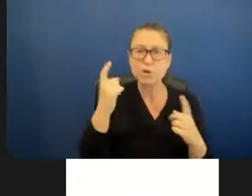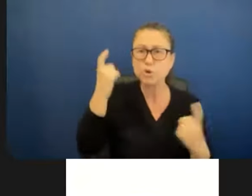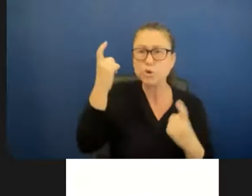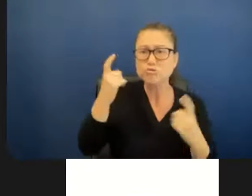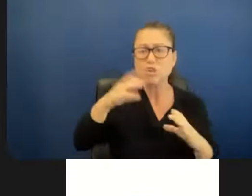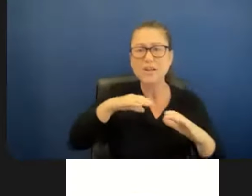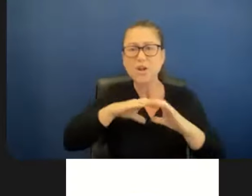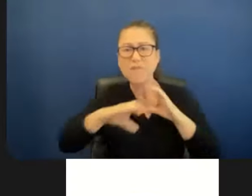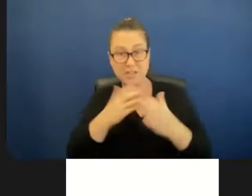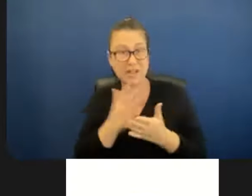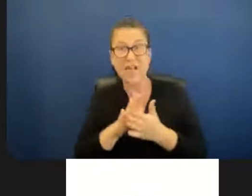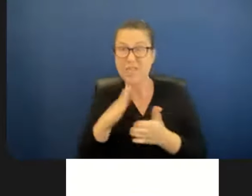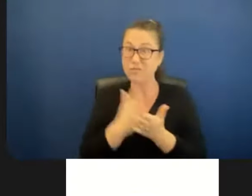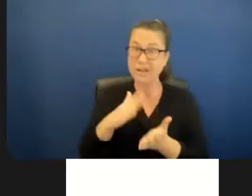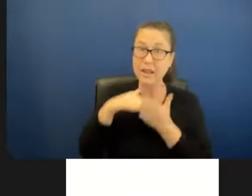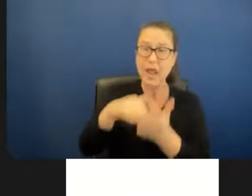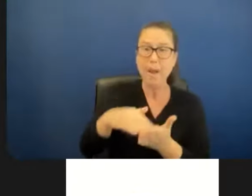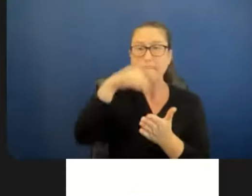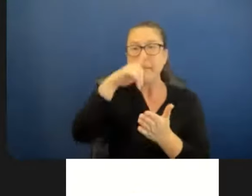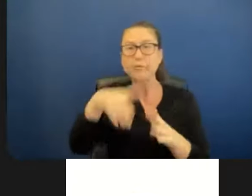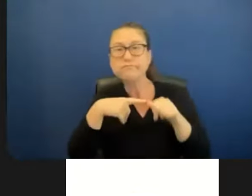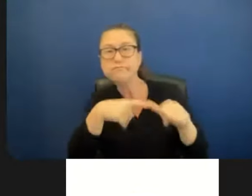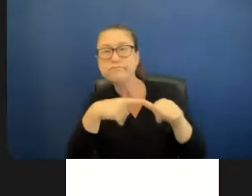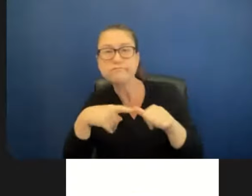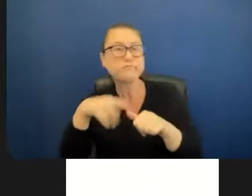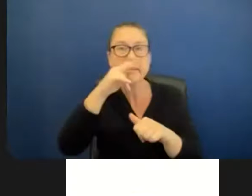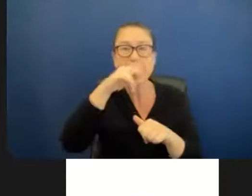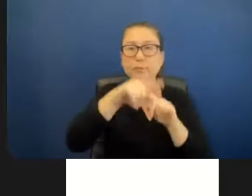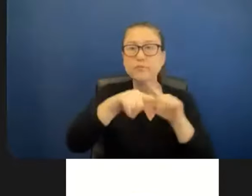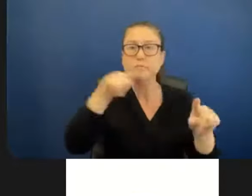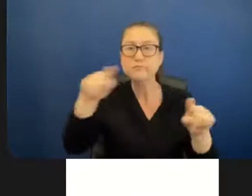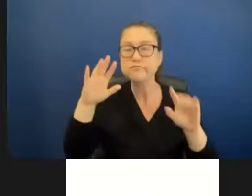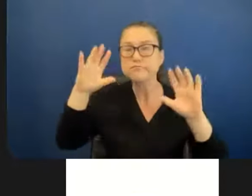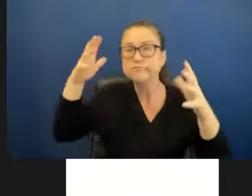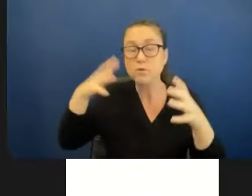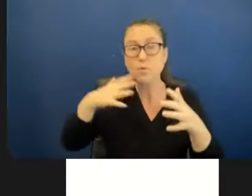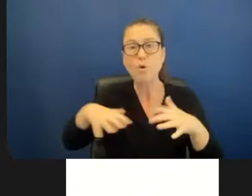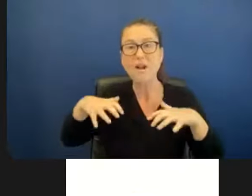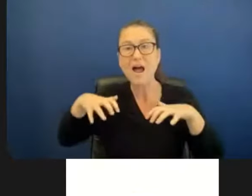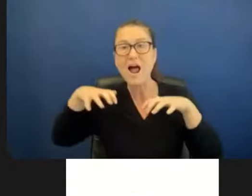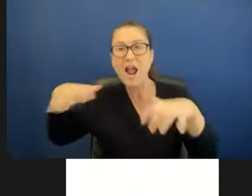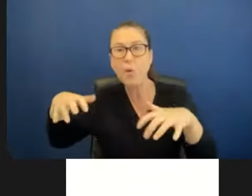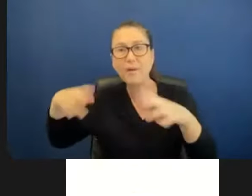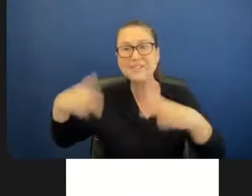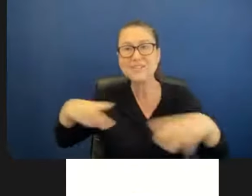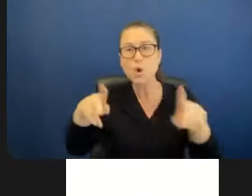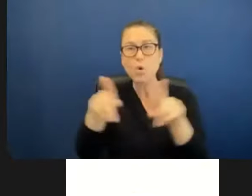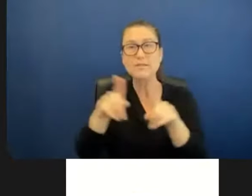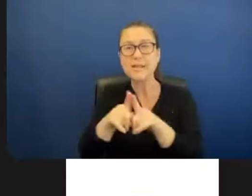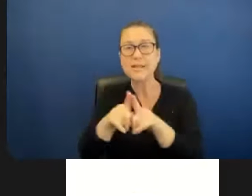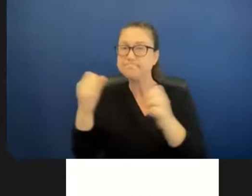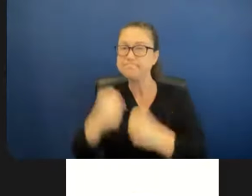conversation helped Art Attack respond to young people's desires for a Halloween disco and a get fit boot camp.